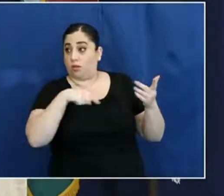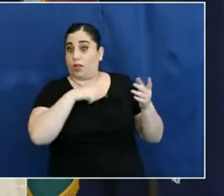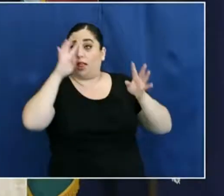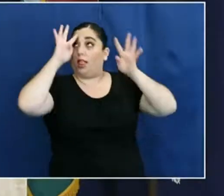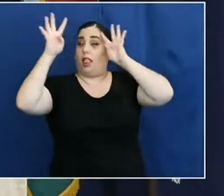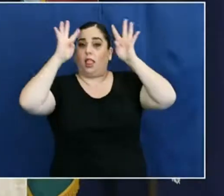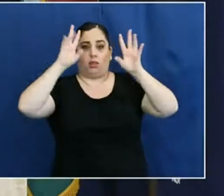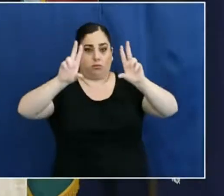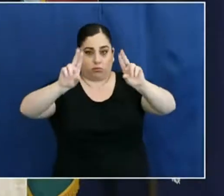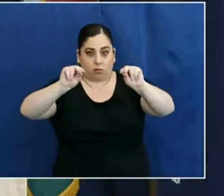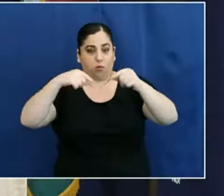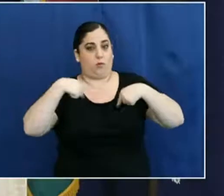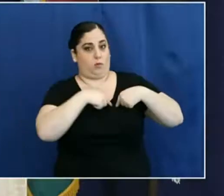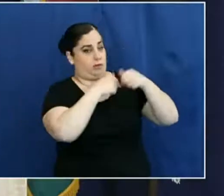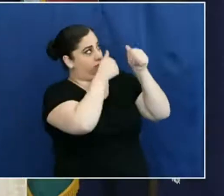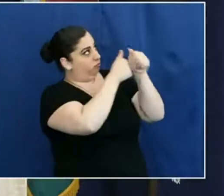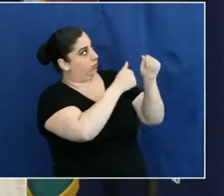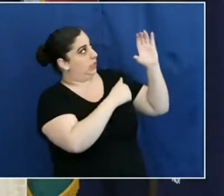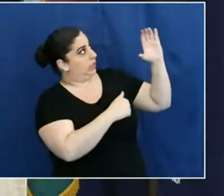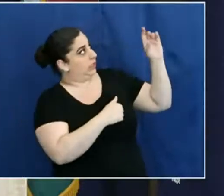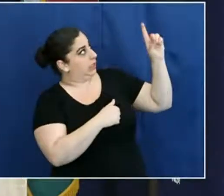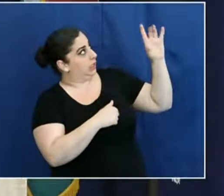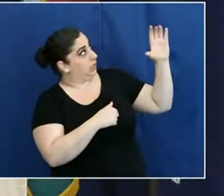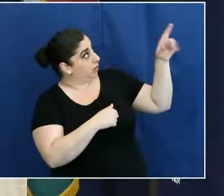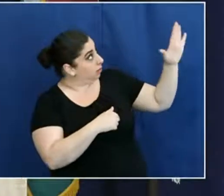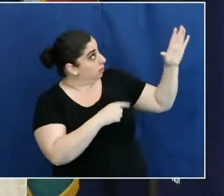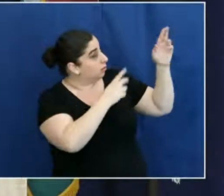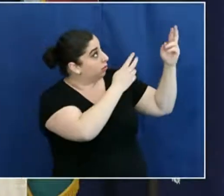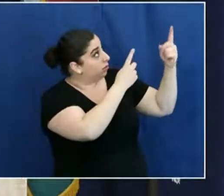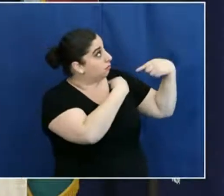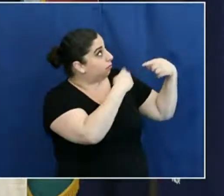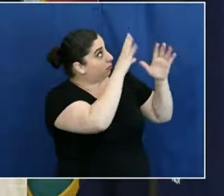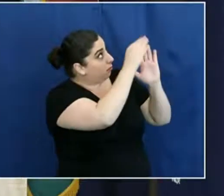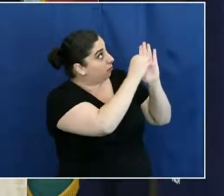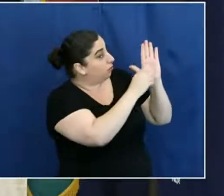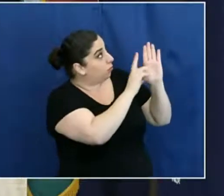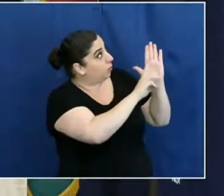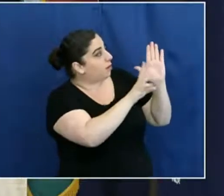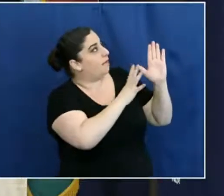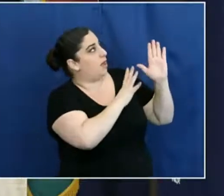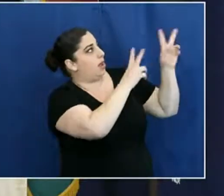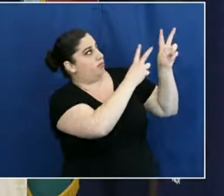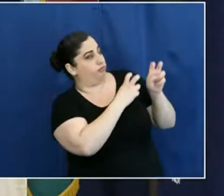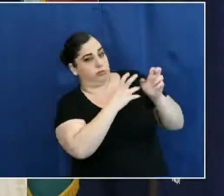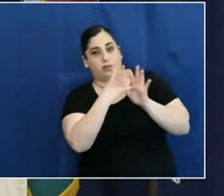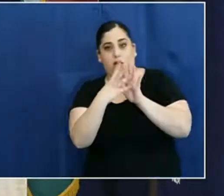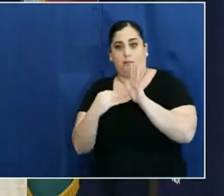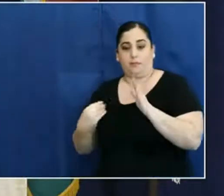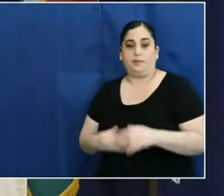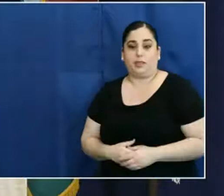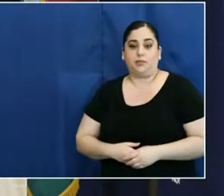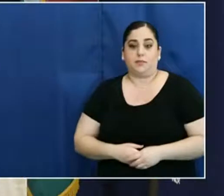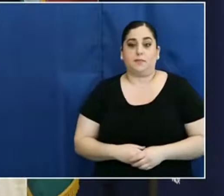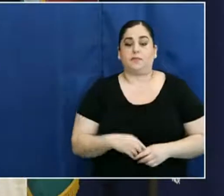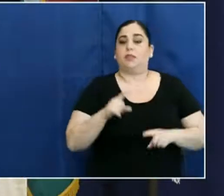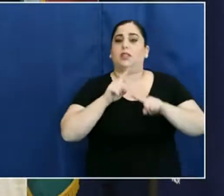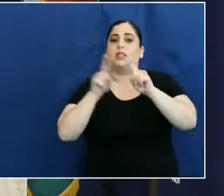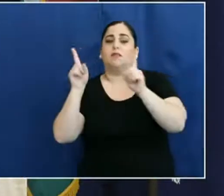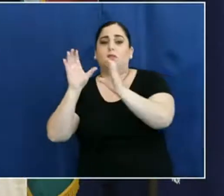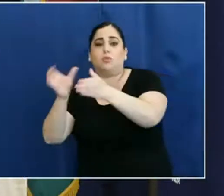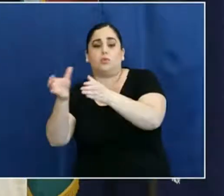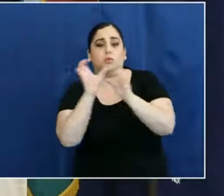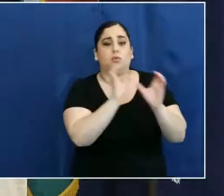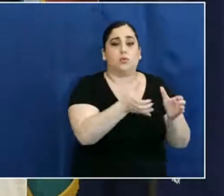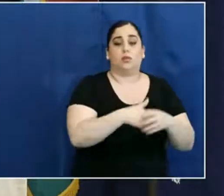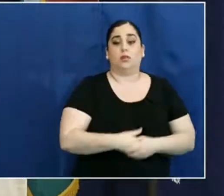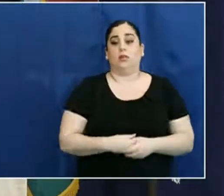or severe obesity, there's also type 2 diabetes versus type 1 diabetes. All of these are underlying conditions